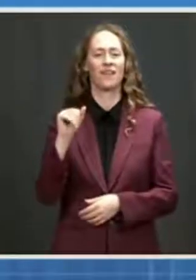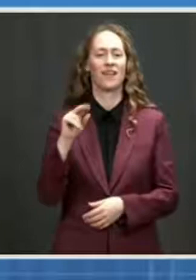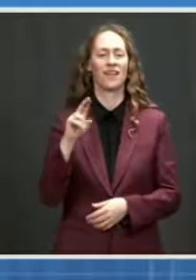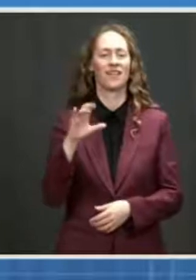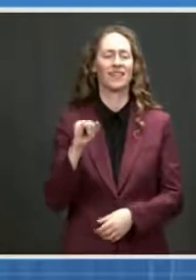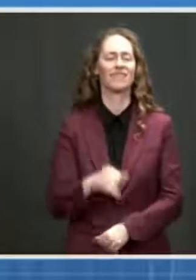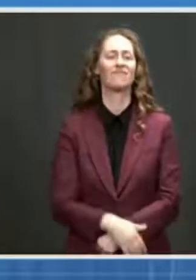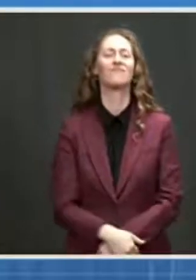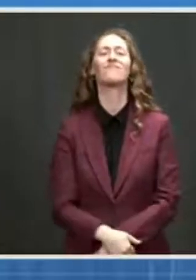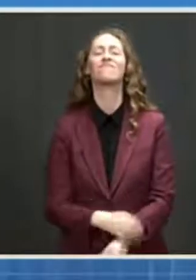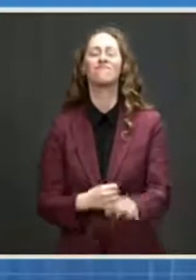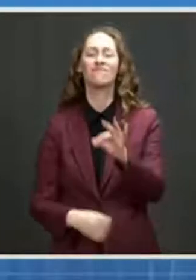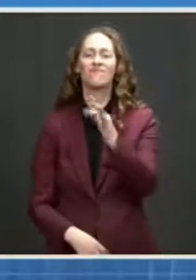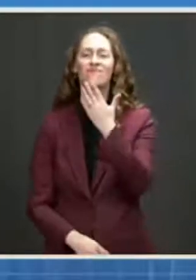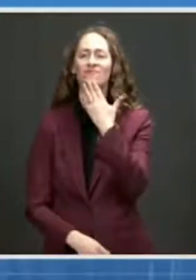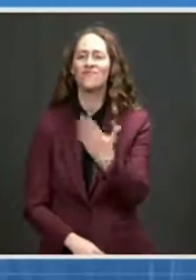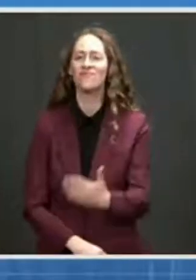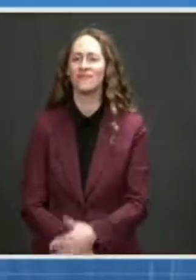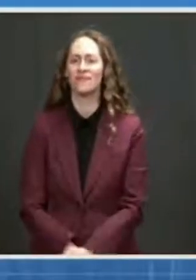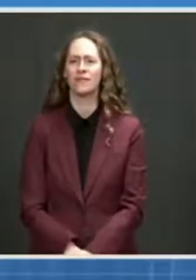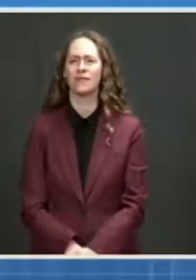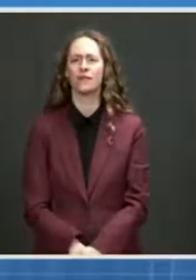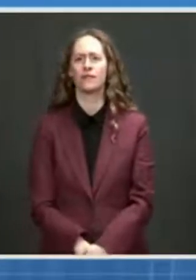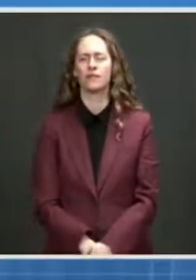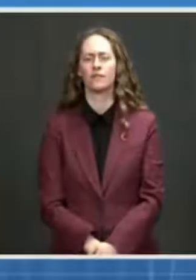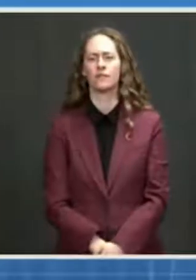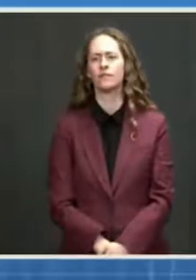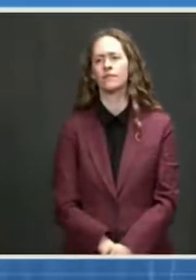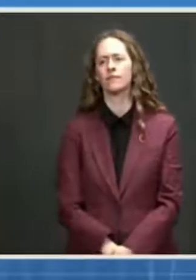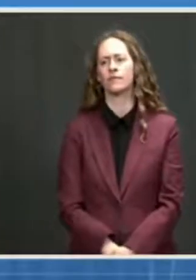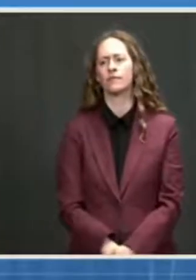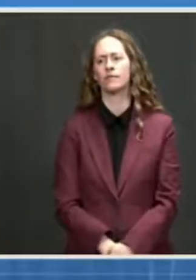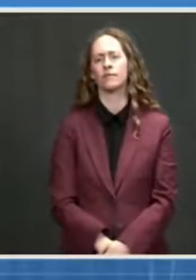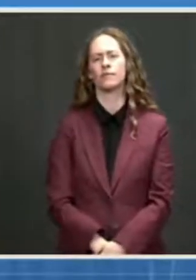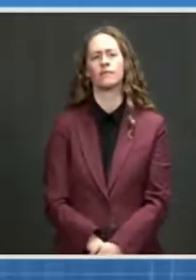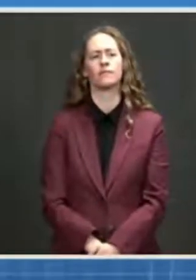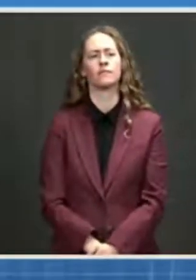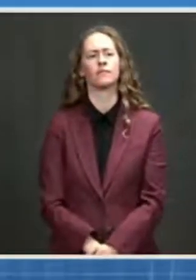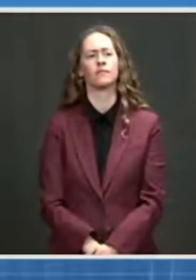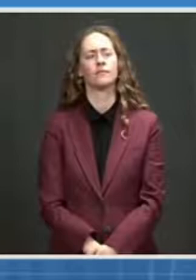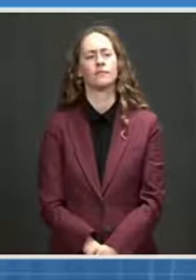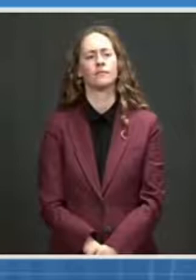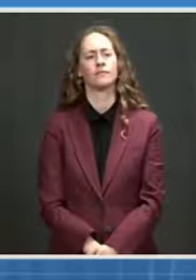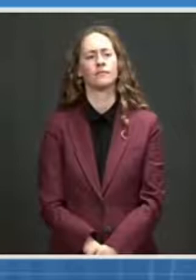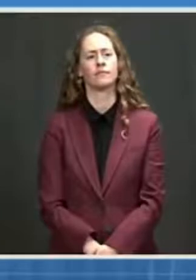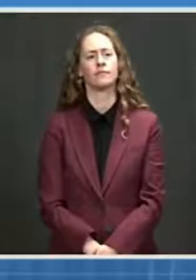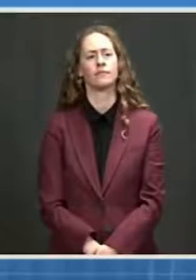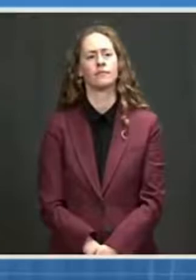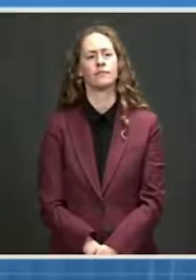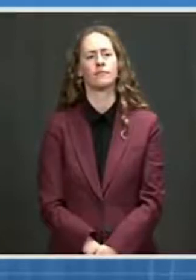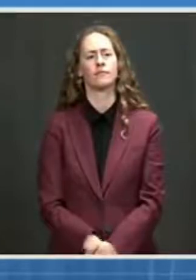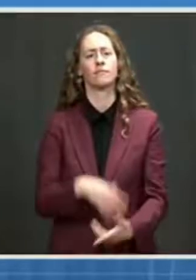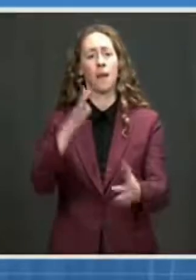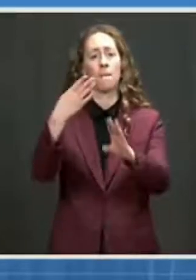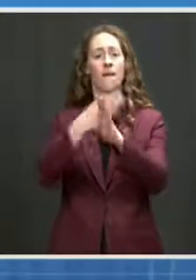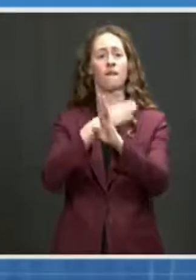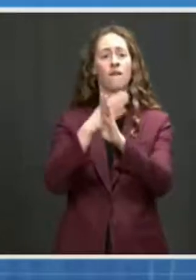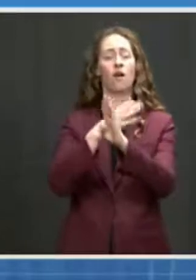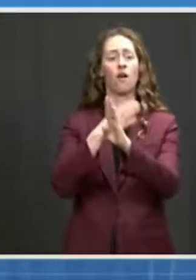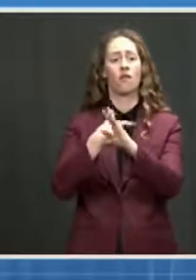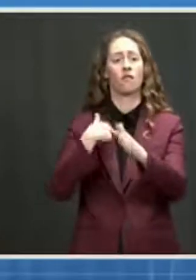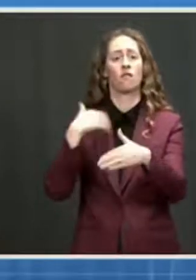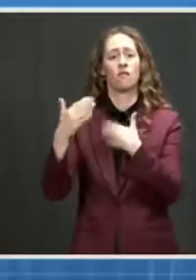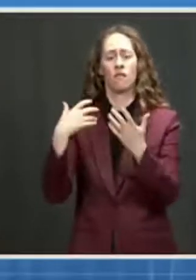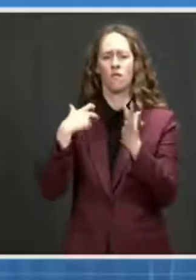much, Dr. Walensky. Before I start, let me just underscore what Dr. Walensky said about how much we will miss